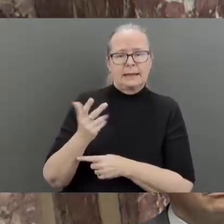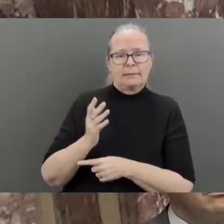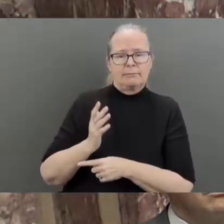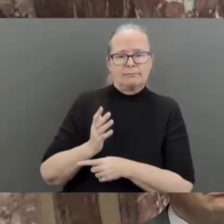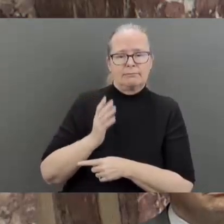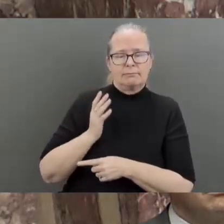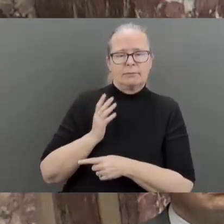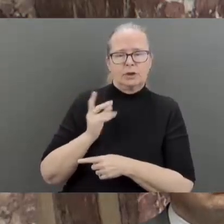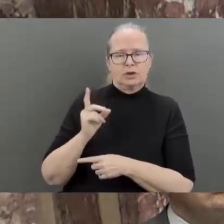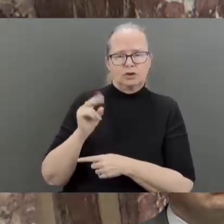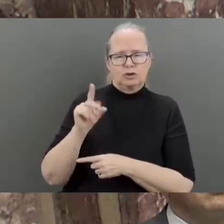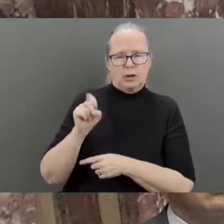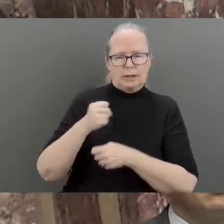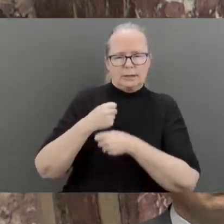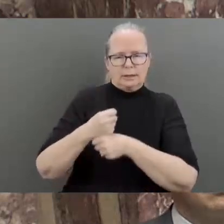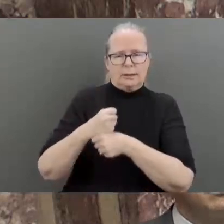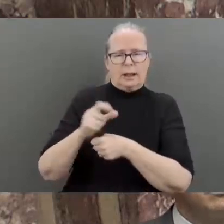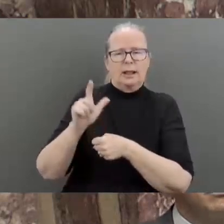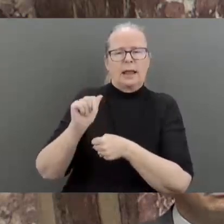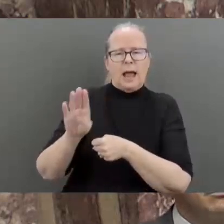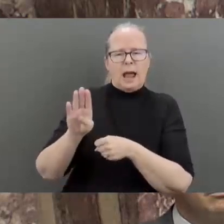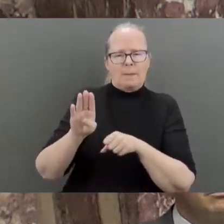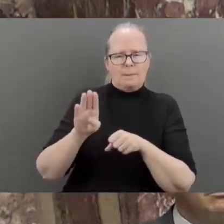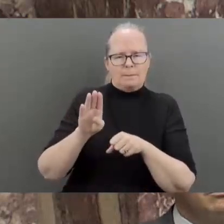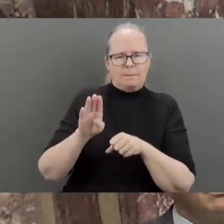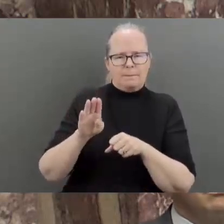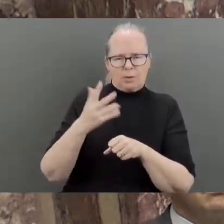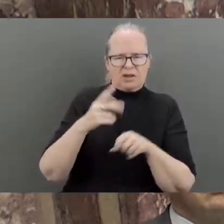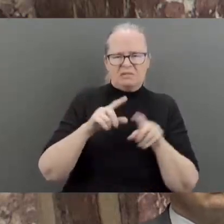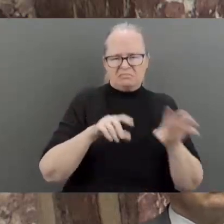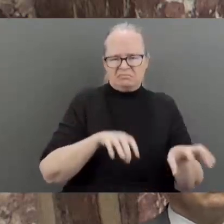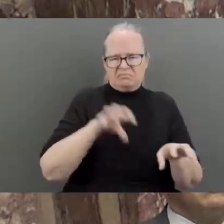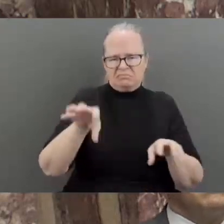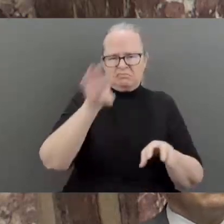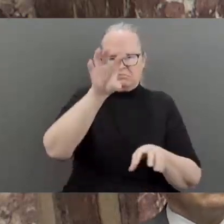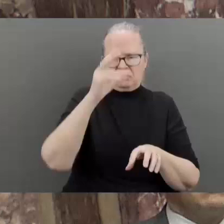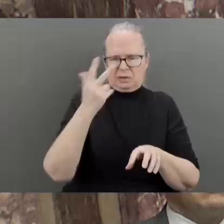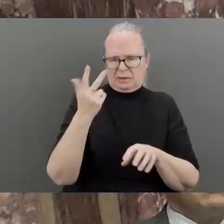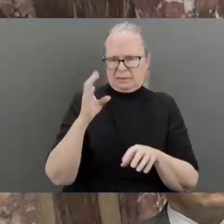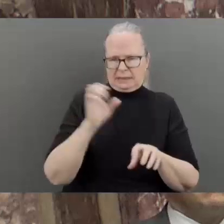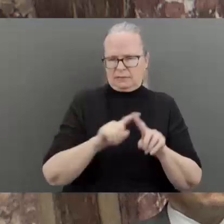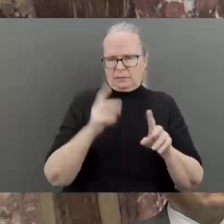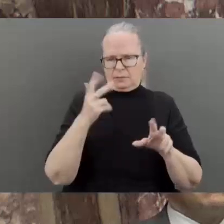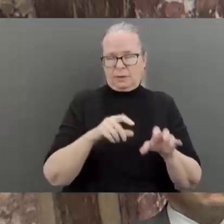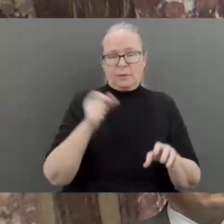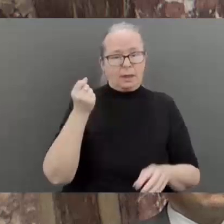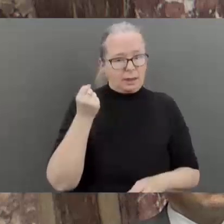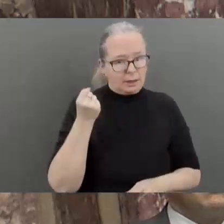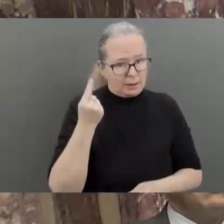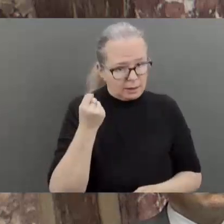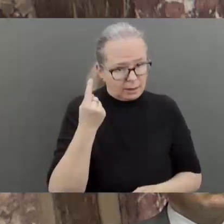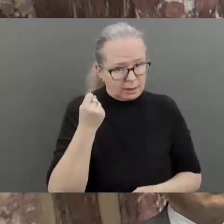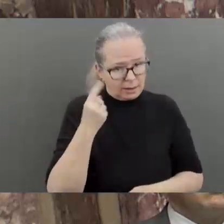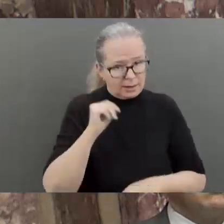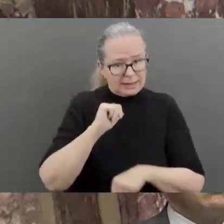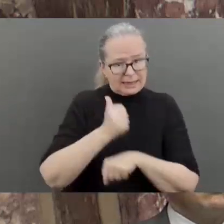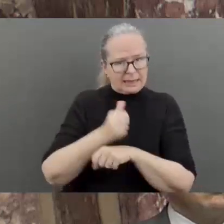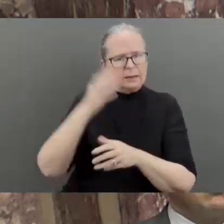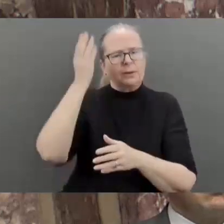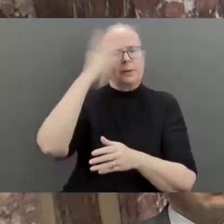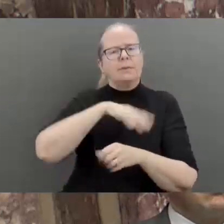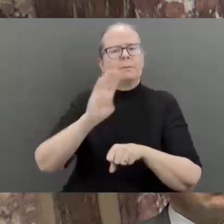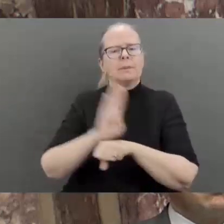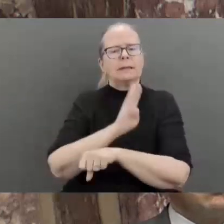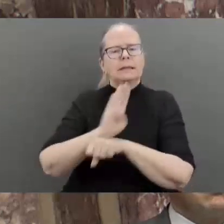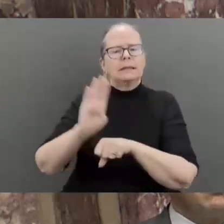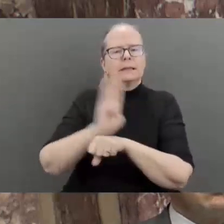Aldergrove. They were set up in commercial buildings just steps away from residential areas. We've learned